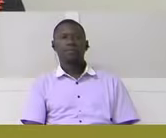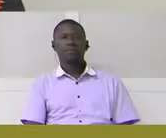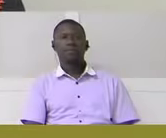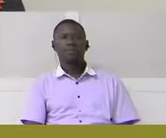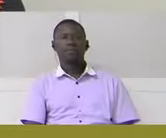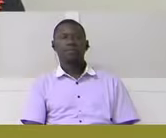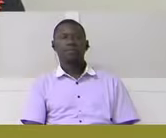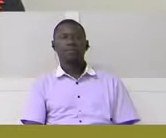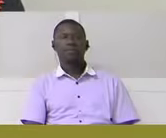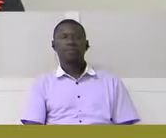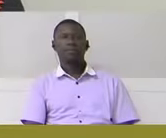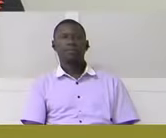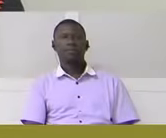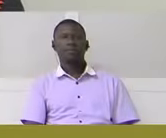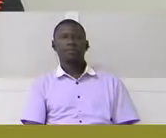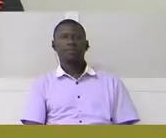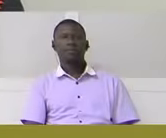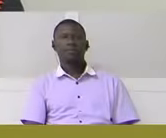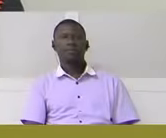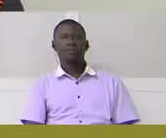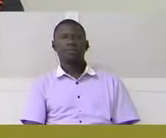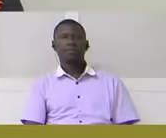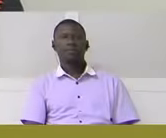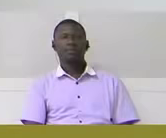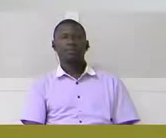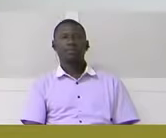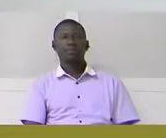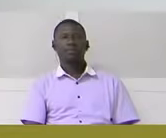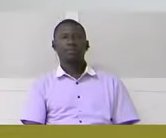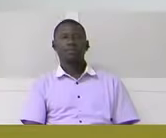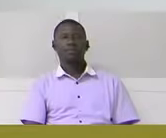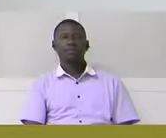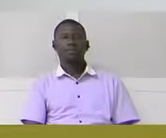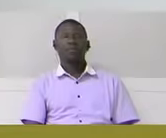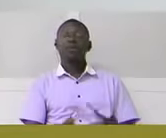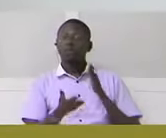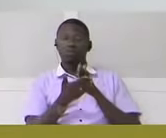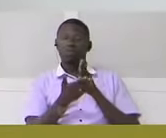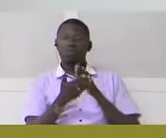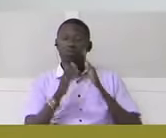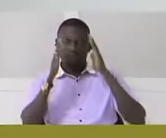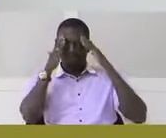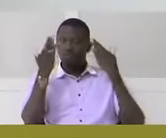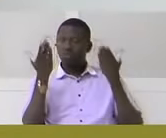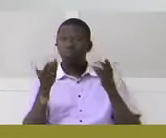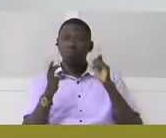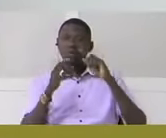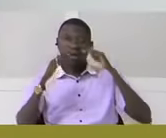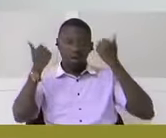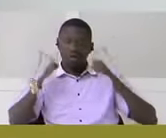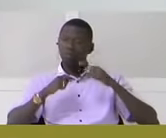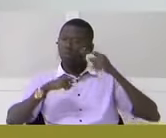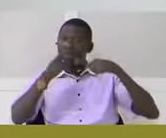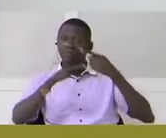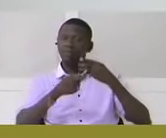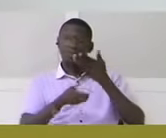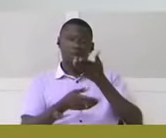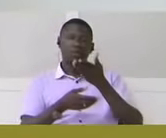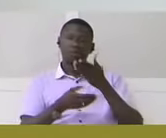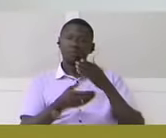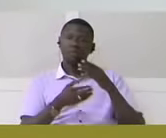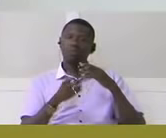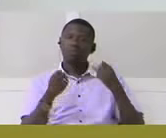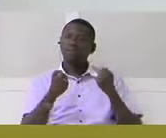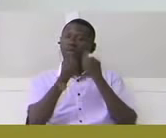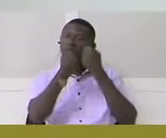kuoto bangbiri aksida mnyini nata kifaa butala. Actually, I don't know whatever protocol took over. Tuwanya malo mungkule naranata